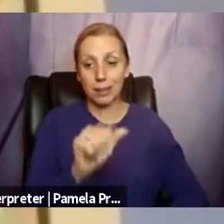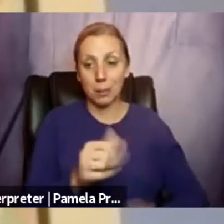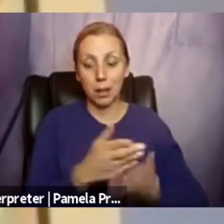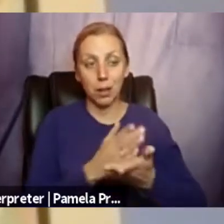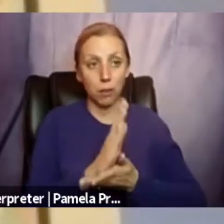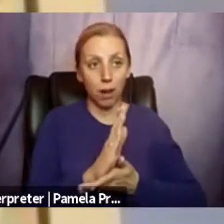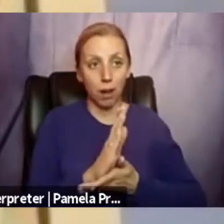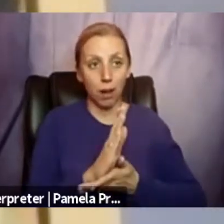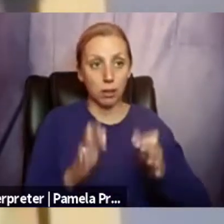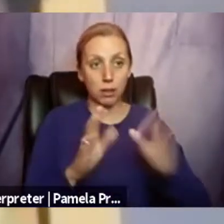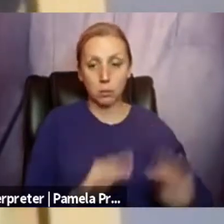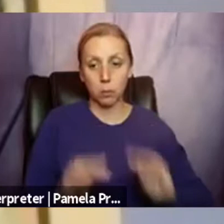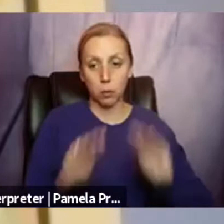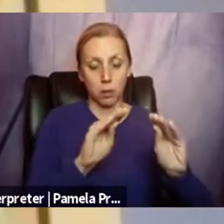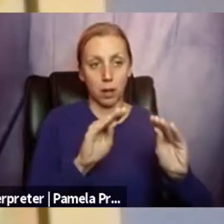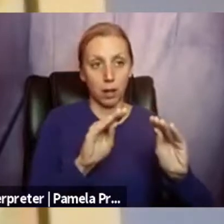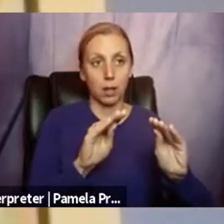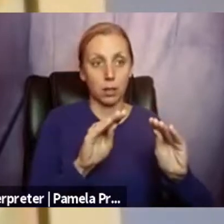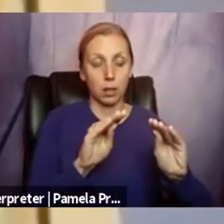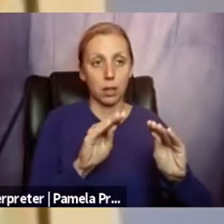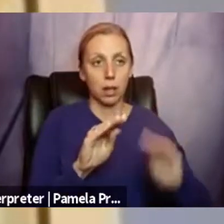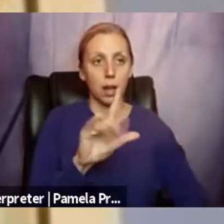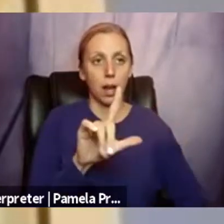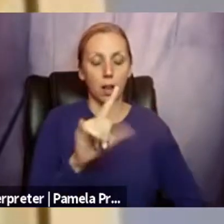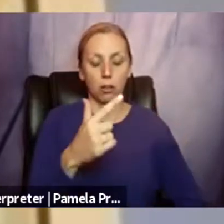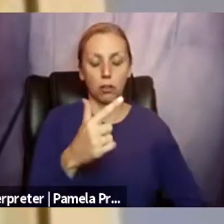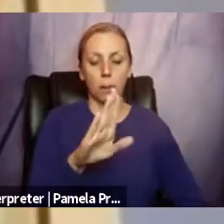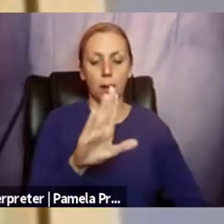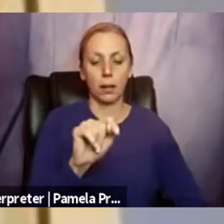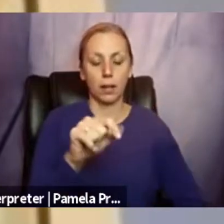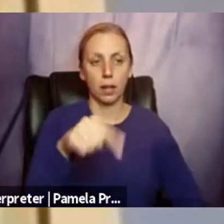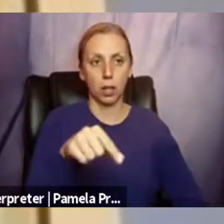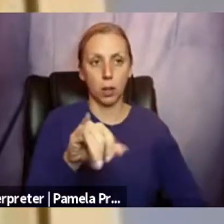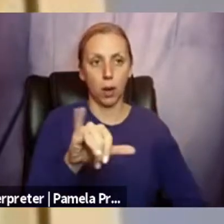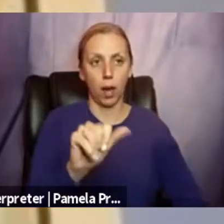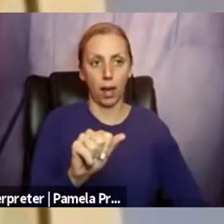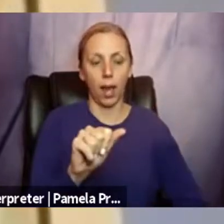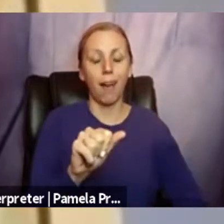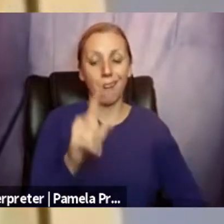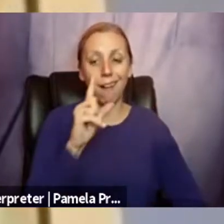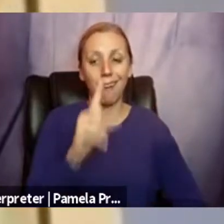movements, and LGBTQIA+ fight for justice.